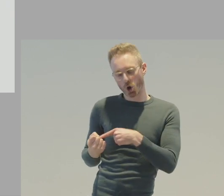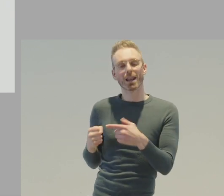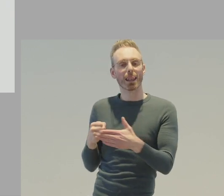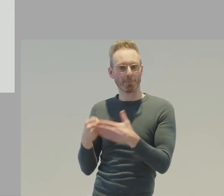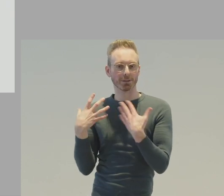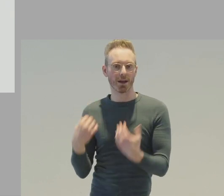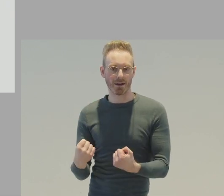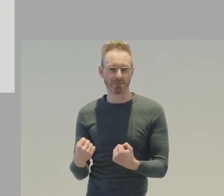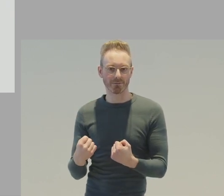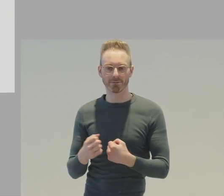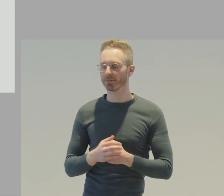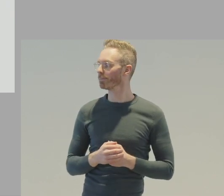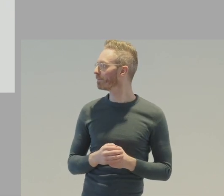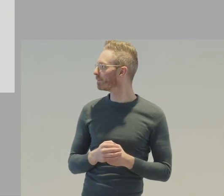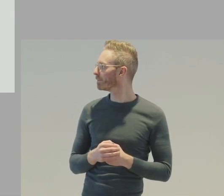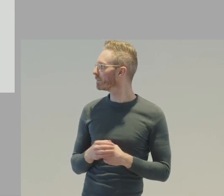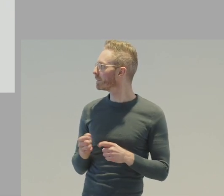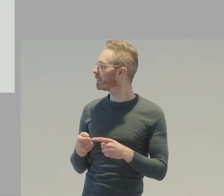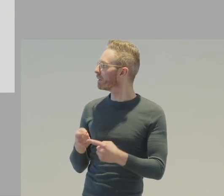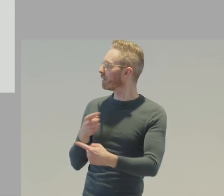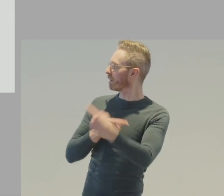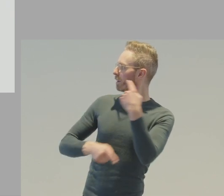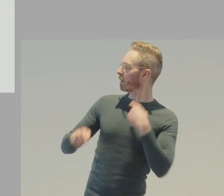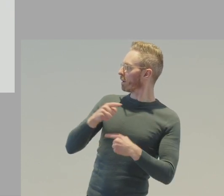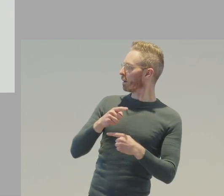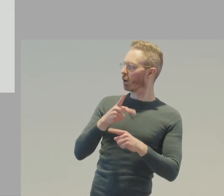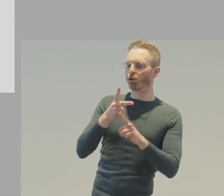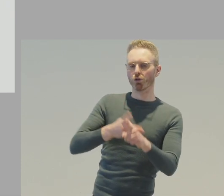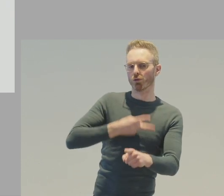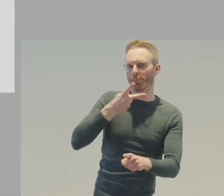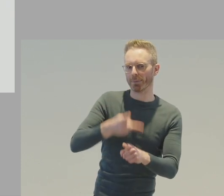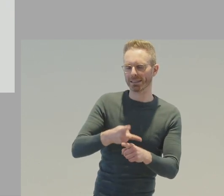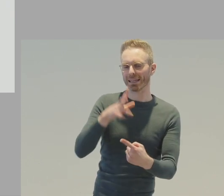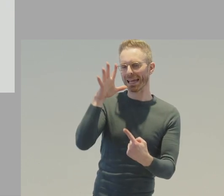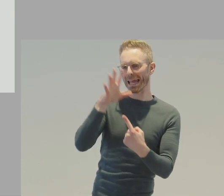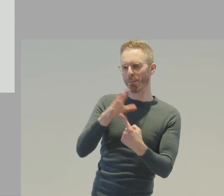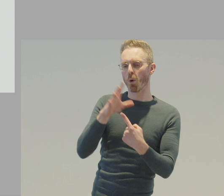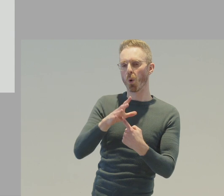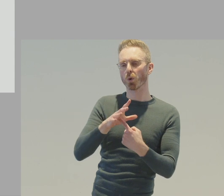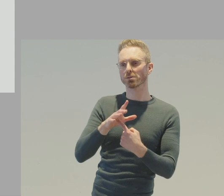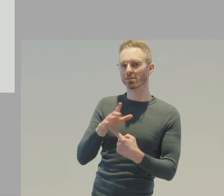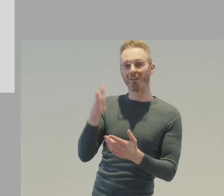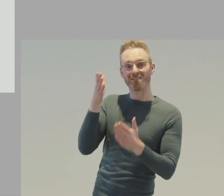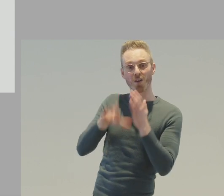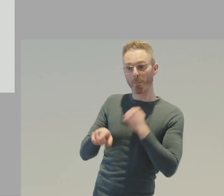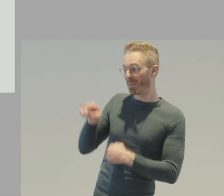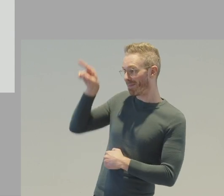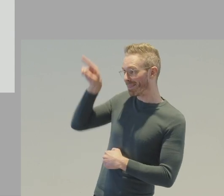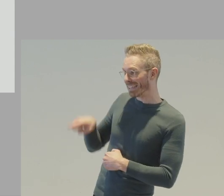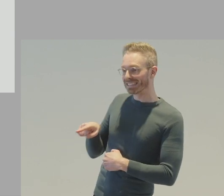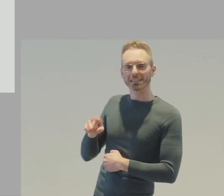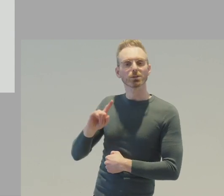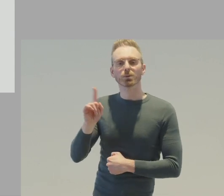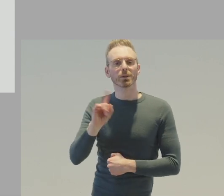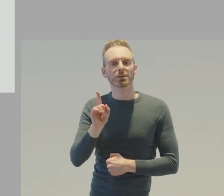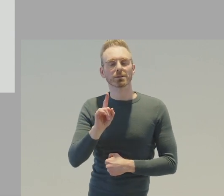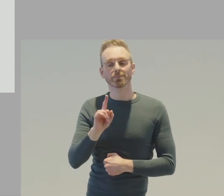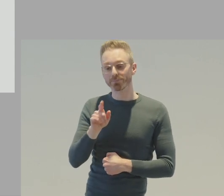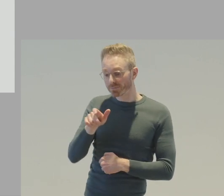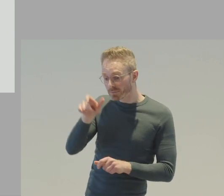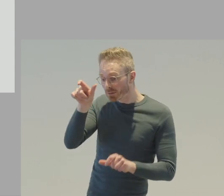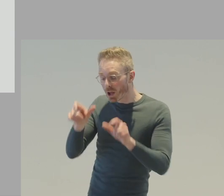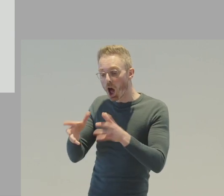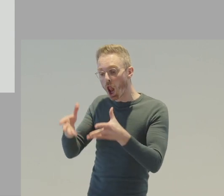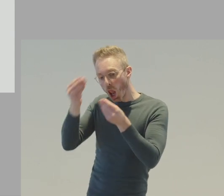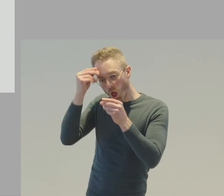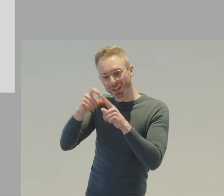yeah, just to go back over that, I think what's important and specific about learning disabled artists'